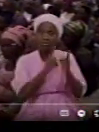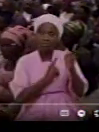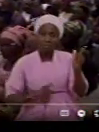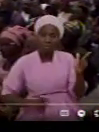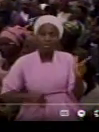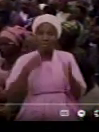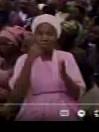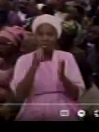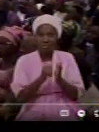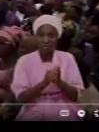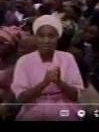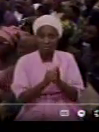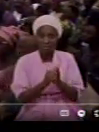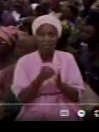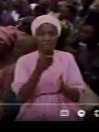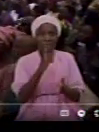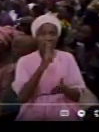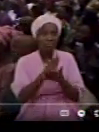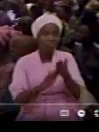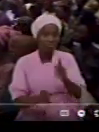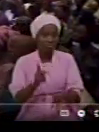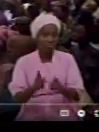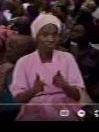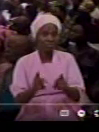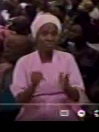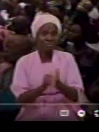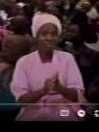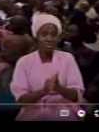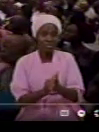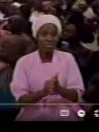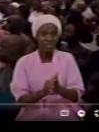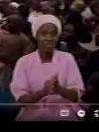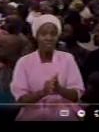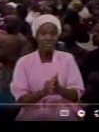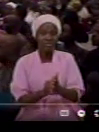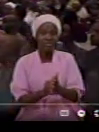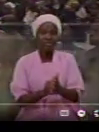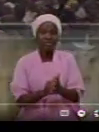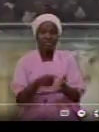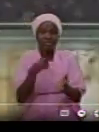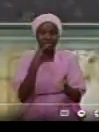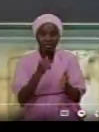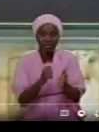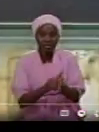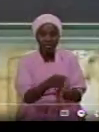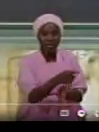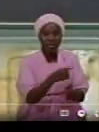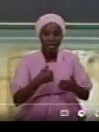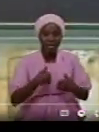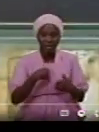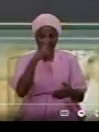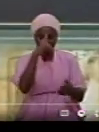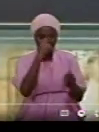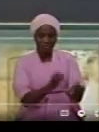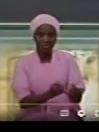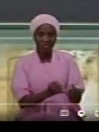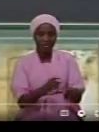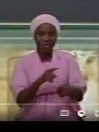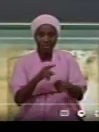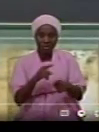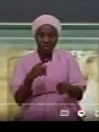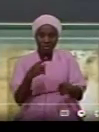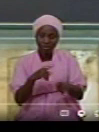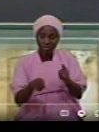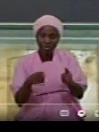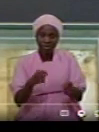that there are people that claim to have faith, but the faith standing